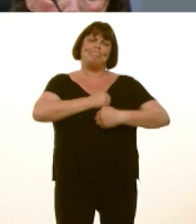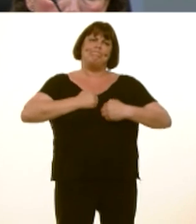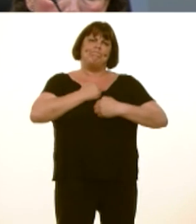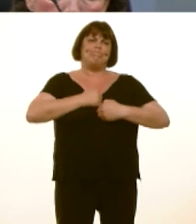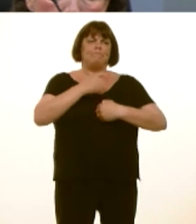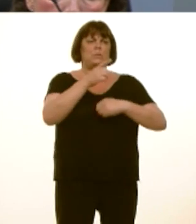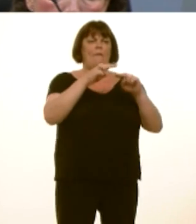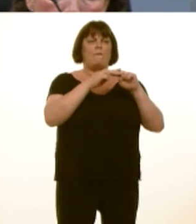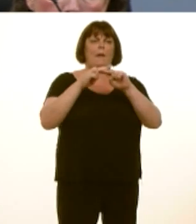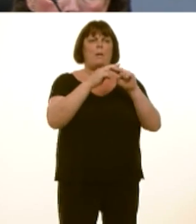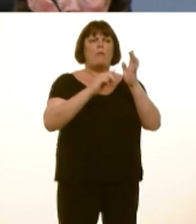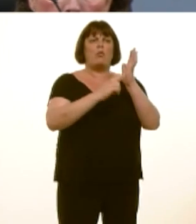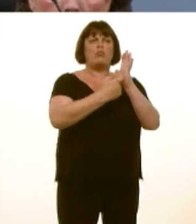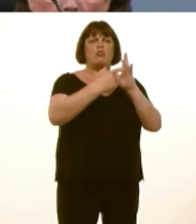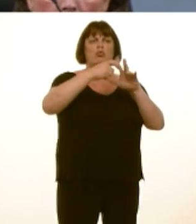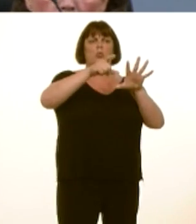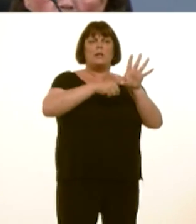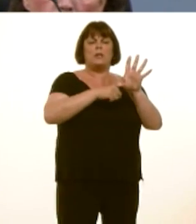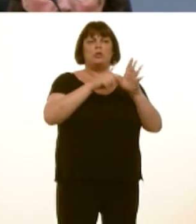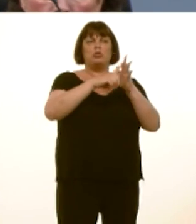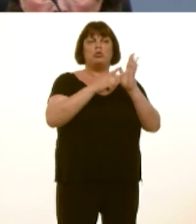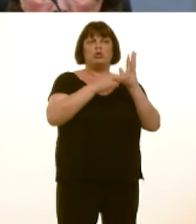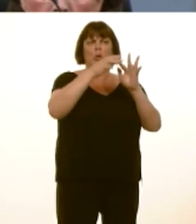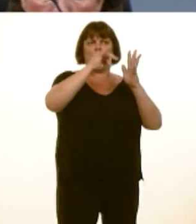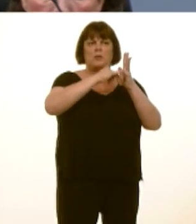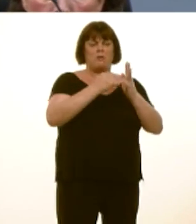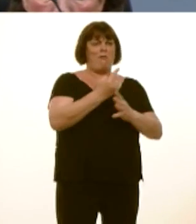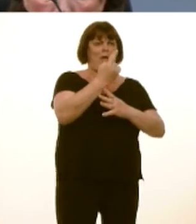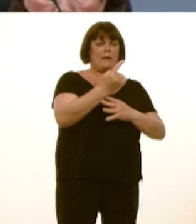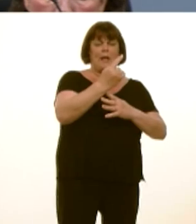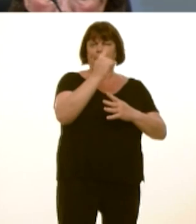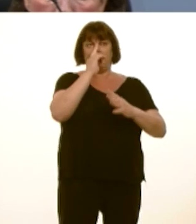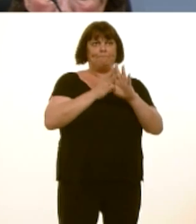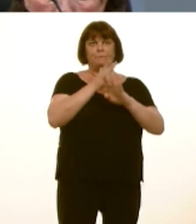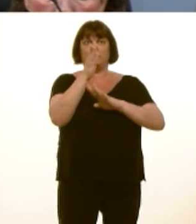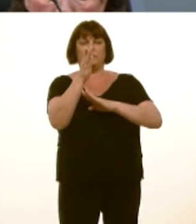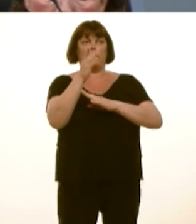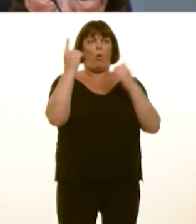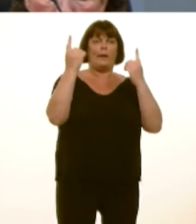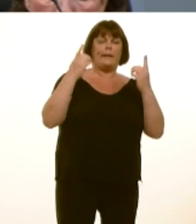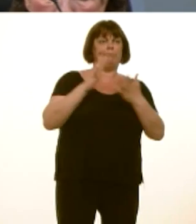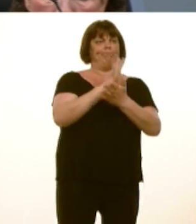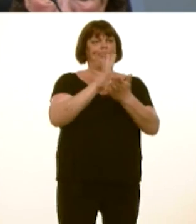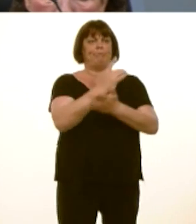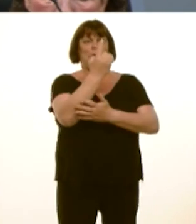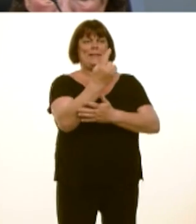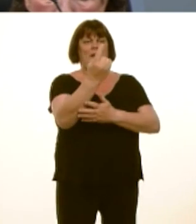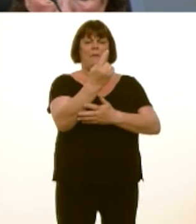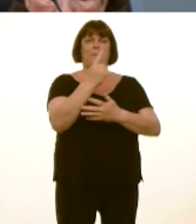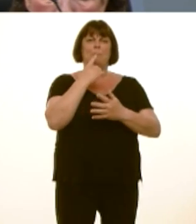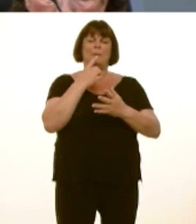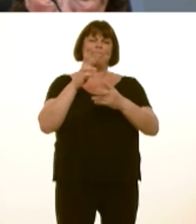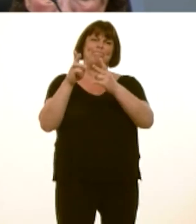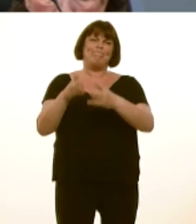of Trudy Jones, who undoubtedly left on what was to be a very happy holiday and obviously is not to return.